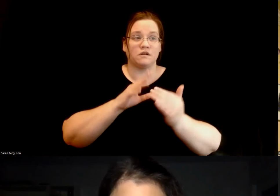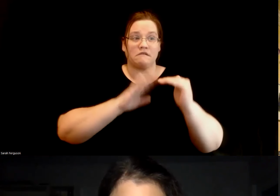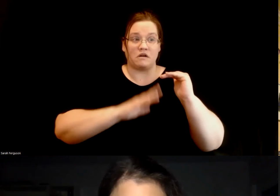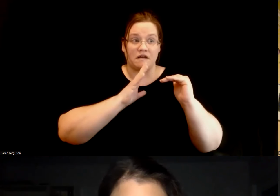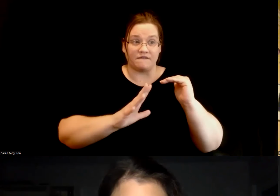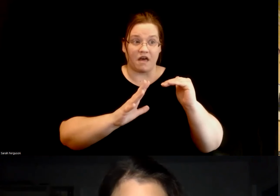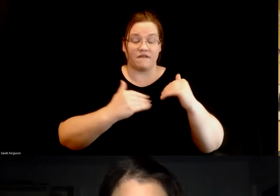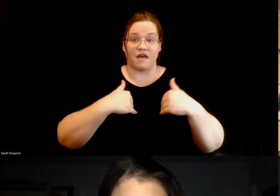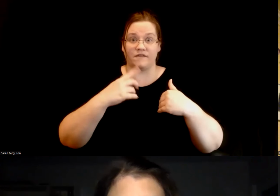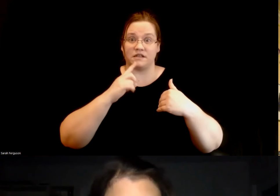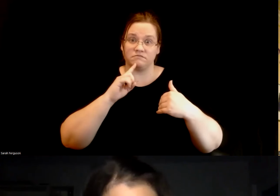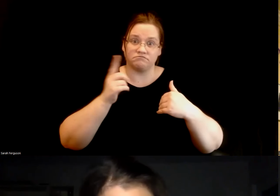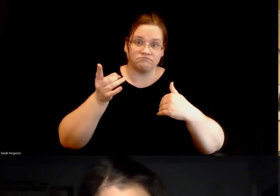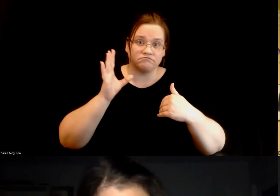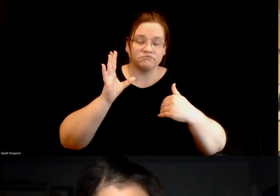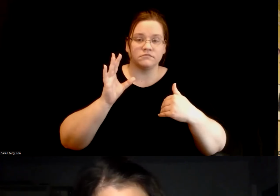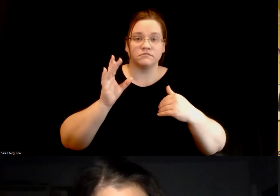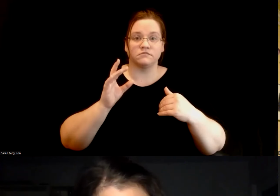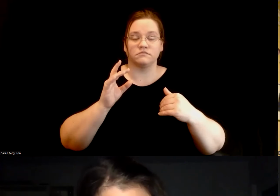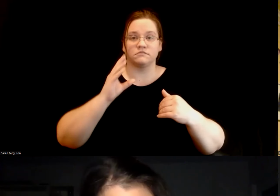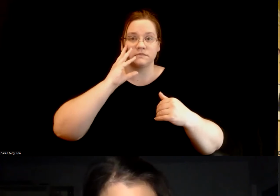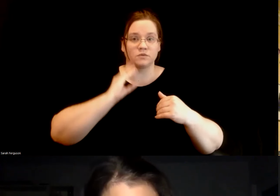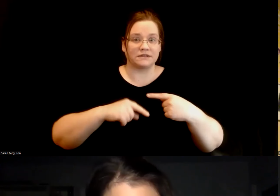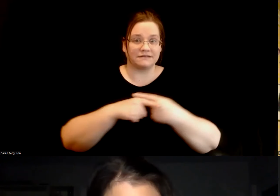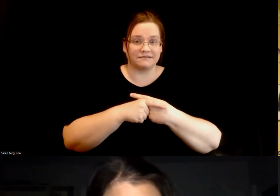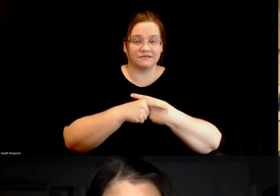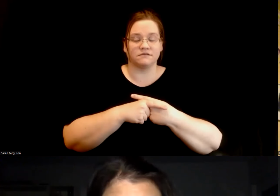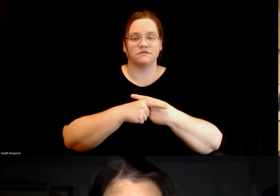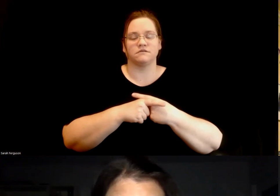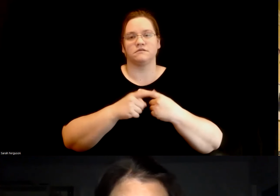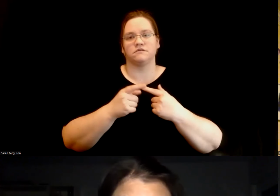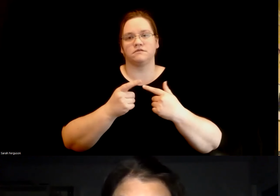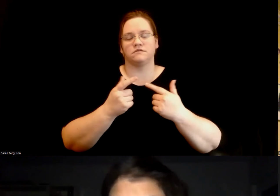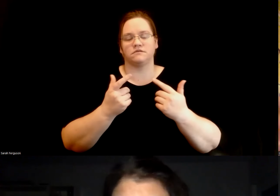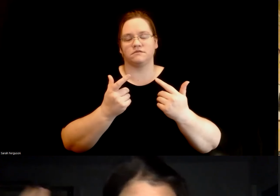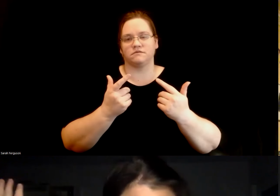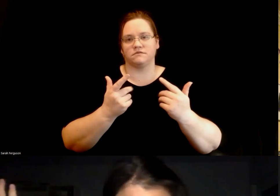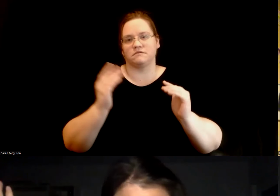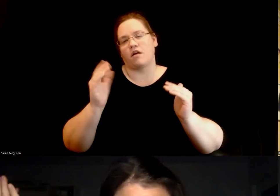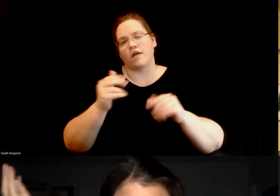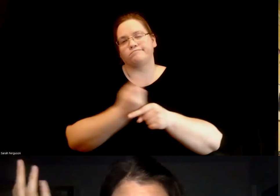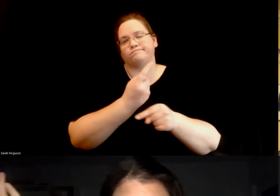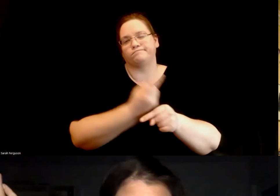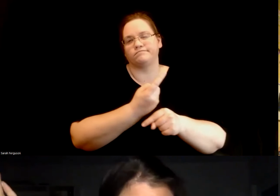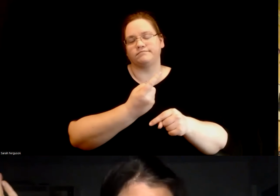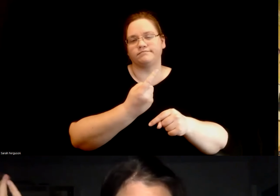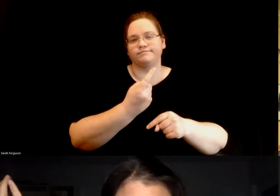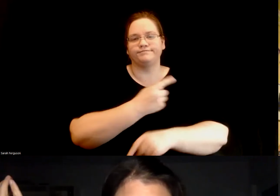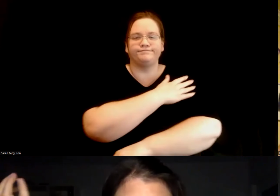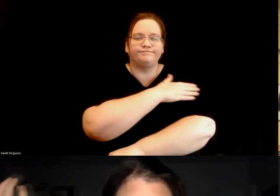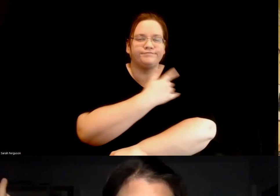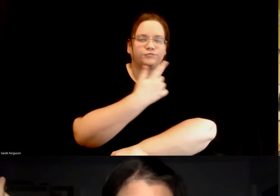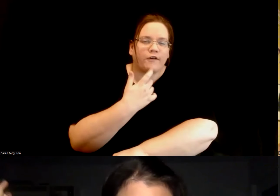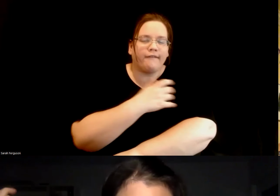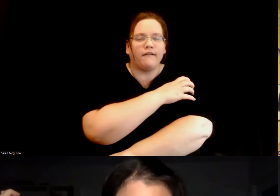effects besides normal COVID symptoms? So I think this question is asking about that you mentioned 250,000 children have received the